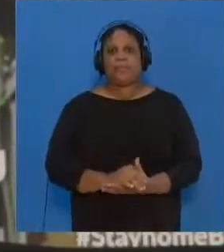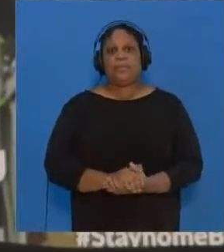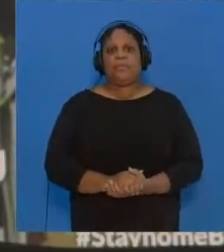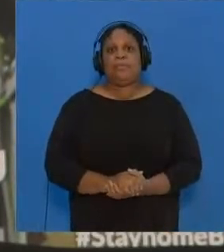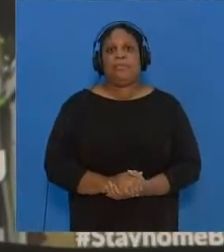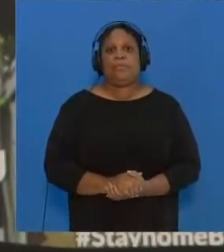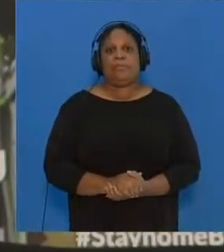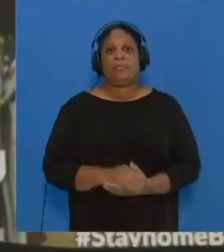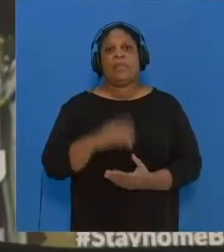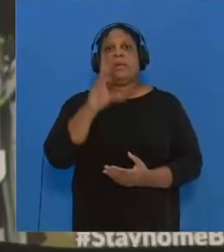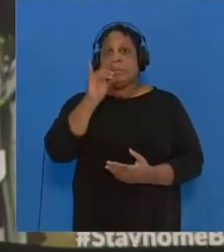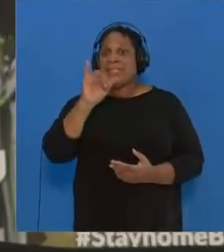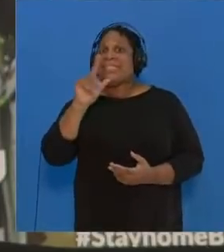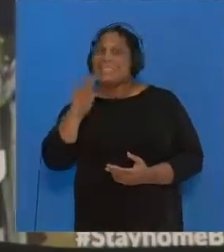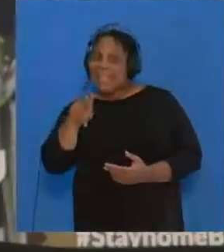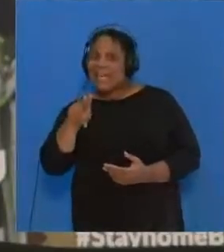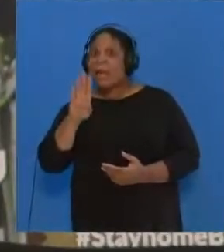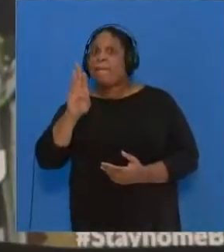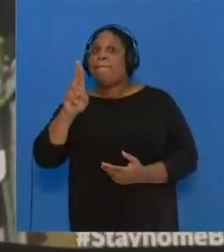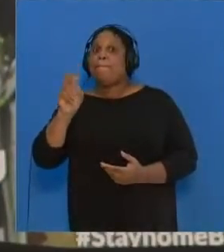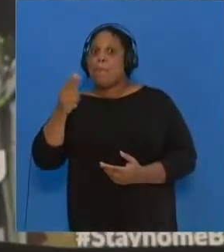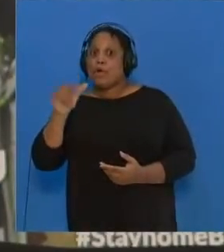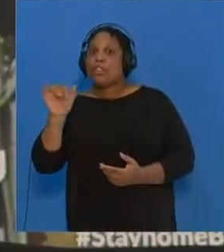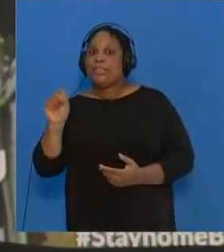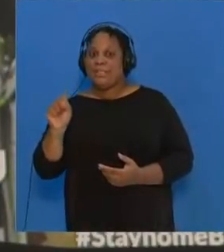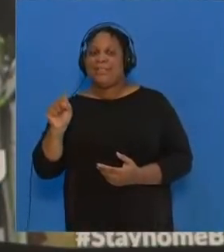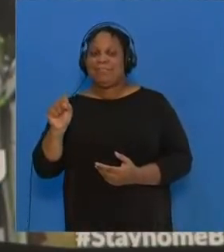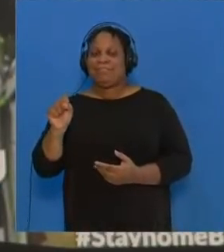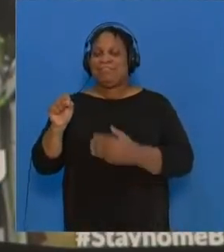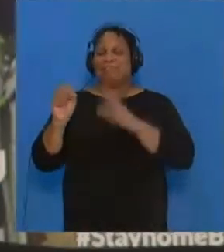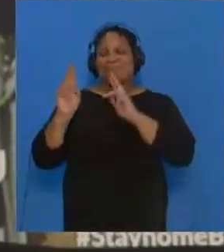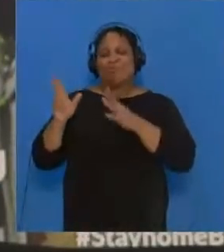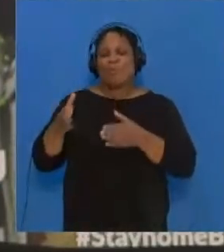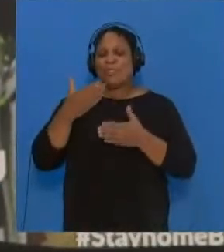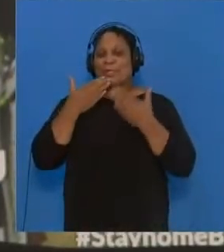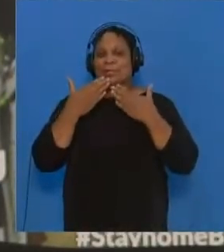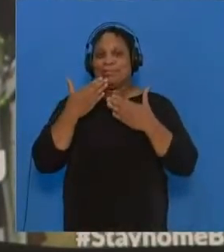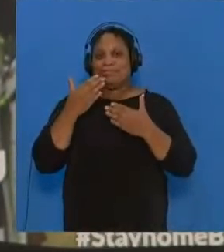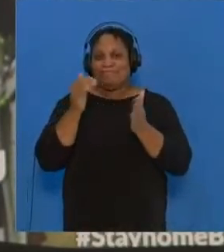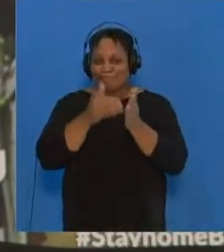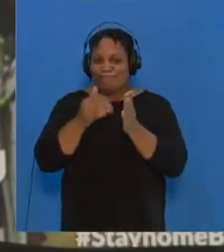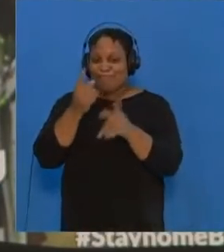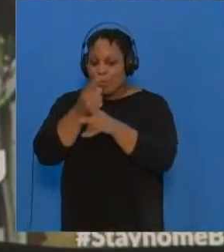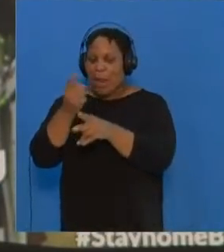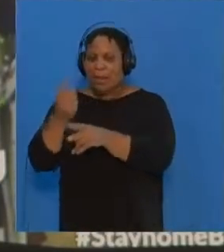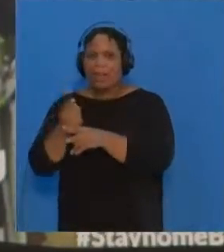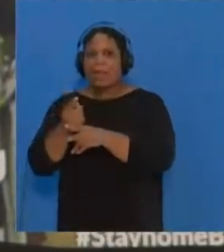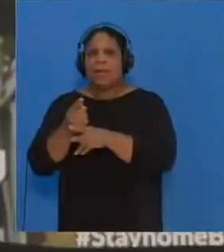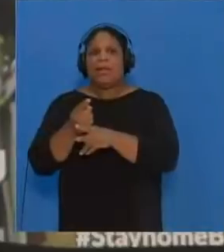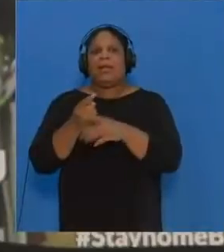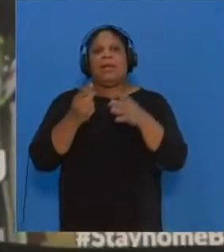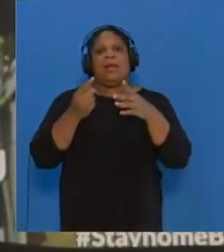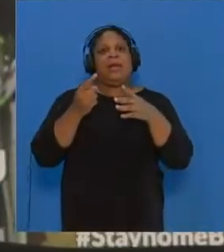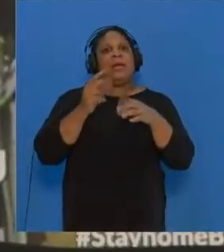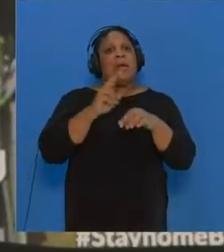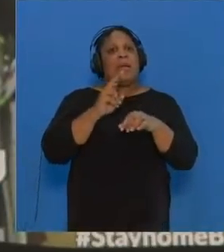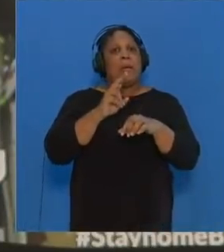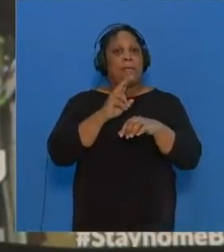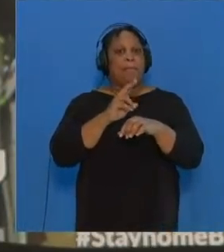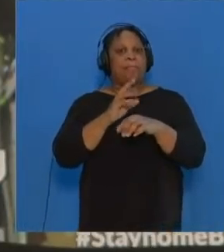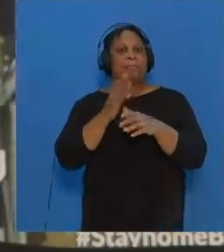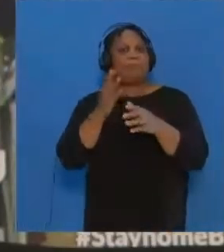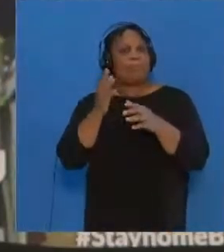It's Miss Dylan Burgess. It's Dylan Burgess, sir. Thank you, sir. Thank you for the correction. Can you, one more question for you, my second question. Can you confirm